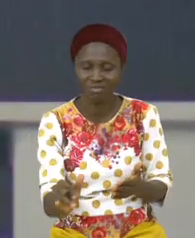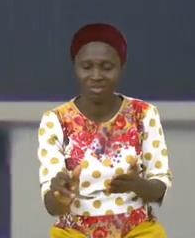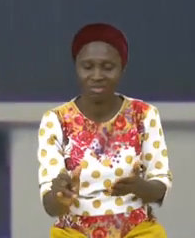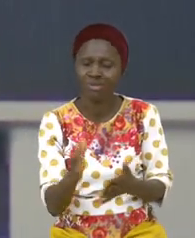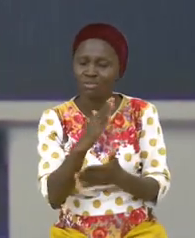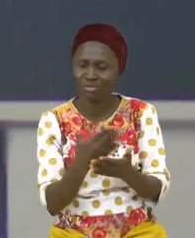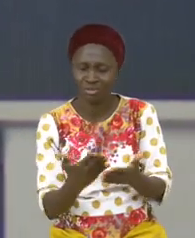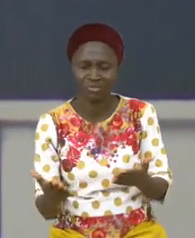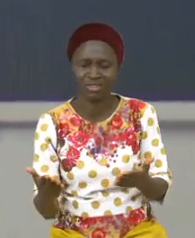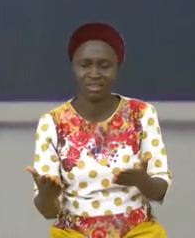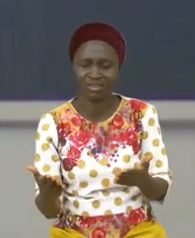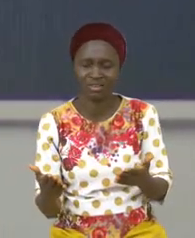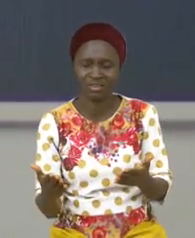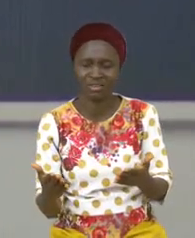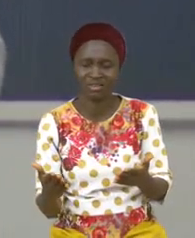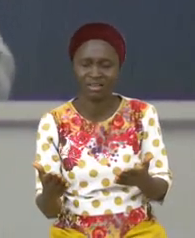Something